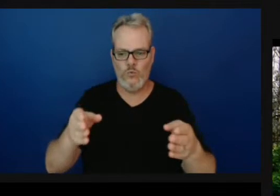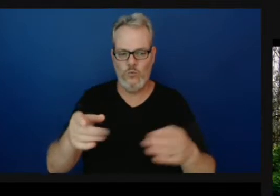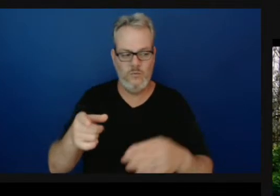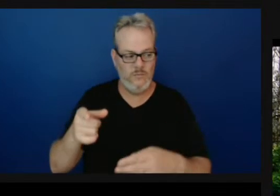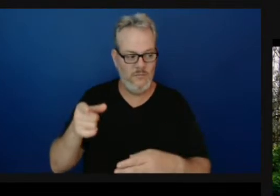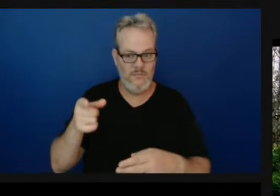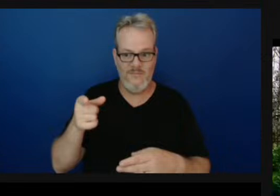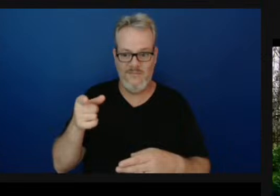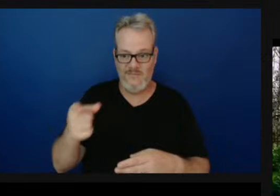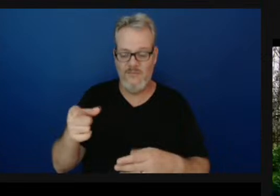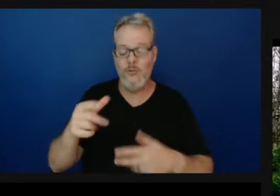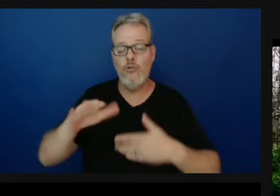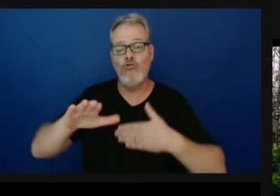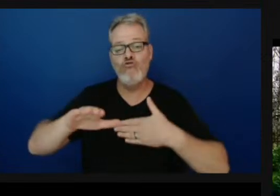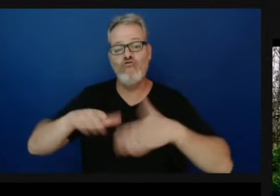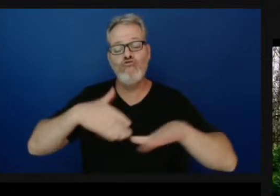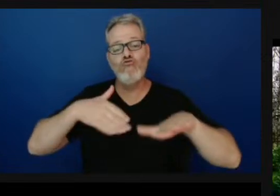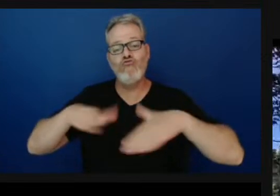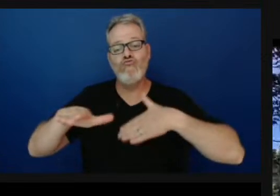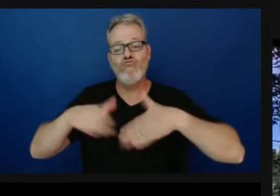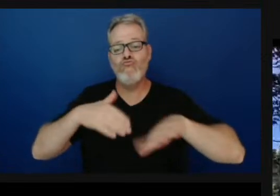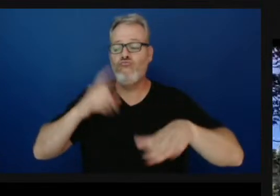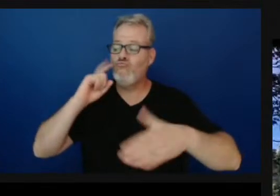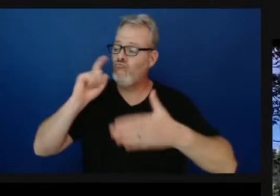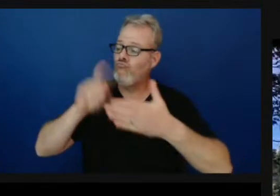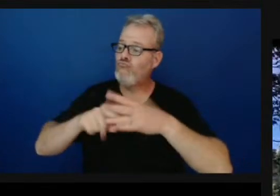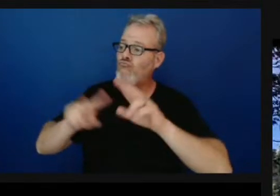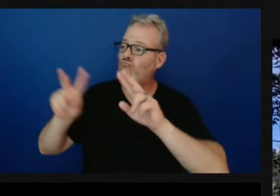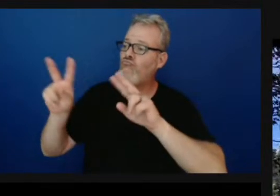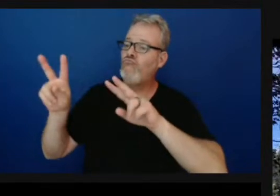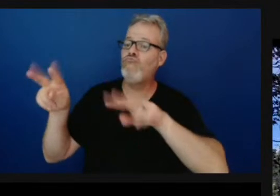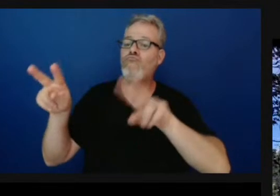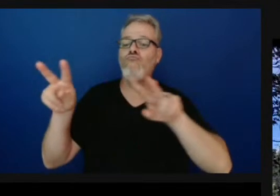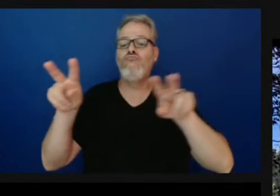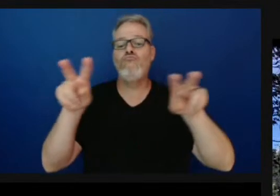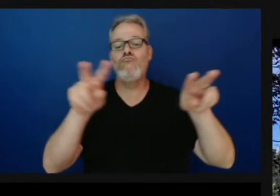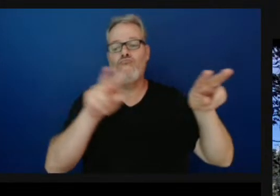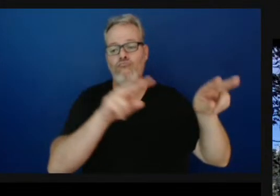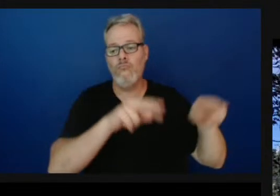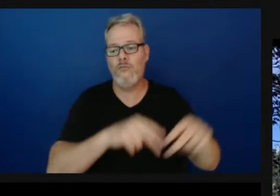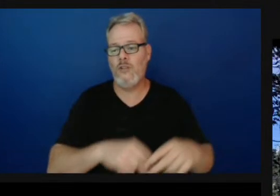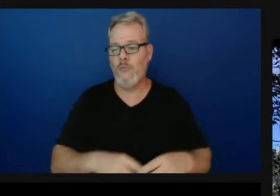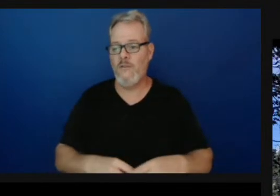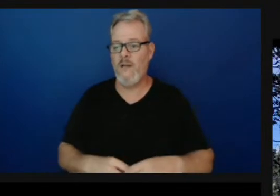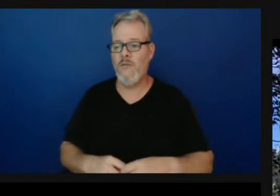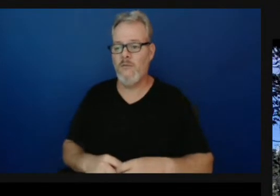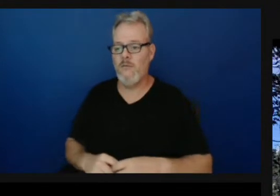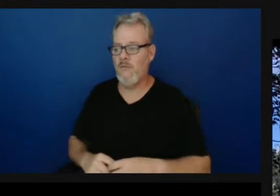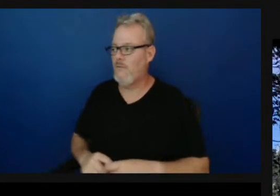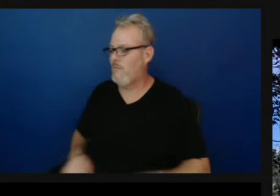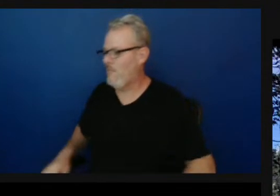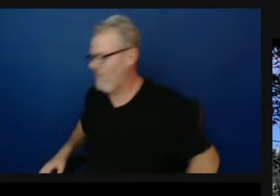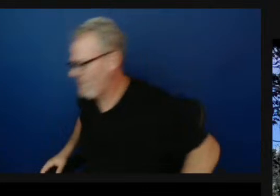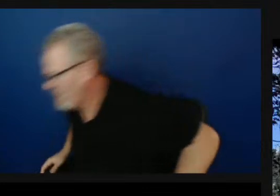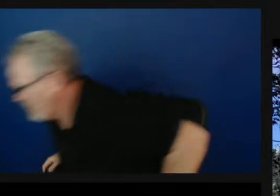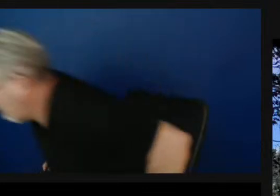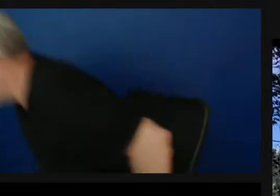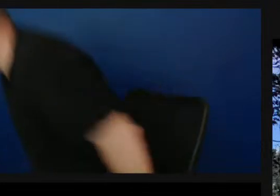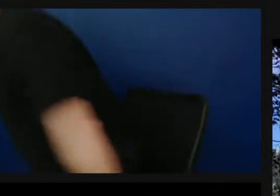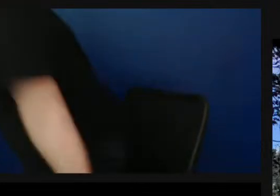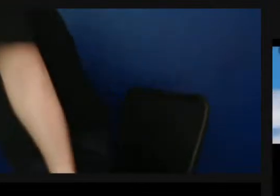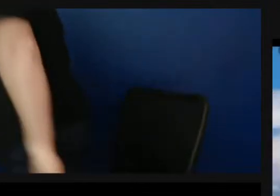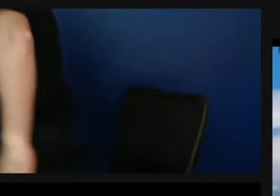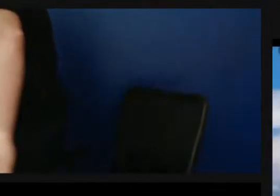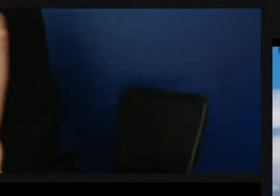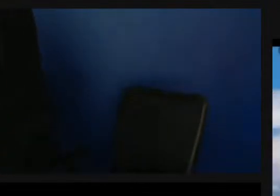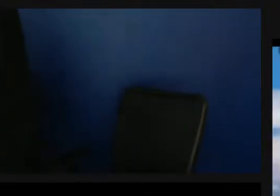through the rainforest. Luamanu crater, close to the 74 of July fissure.